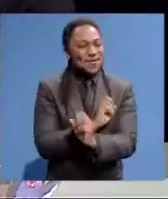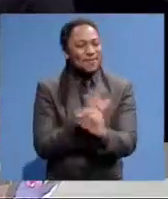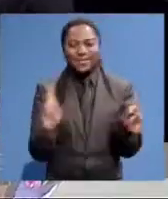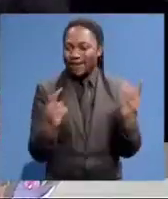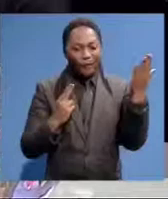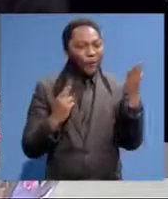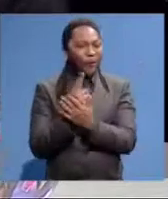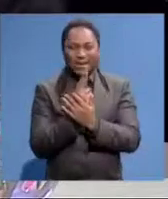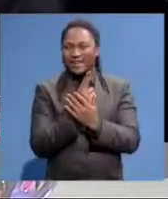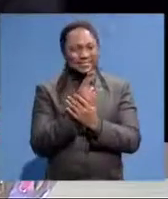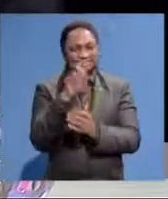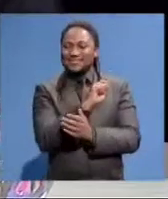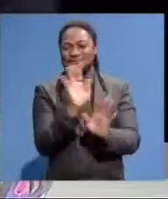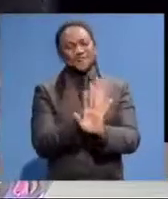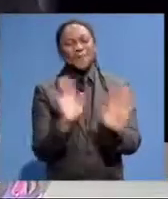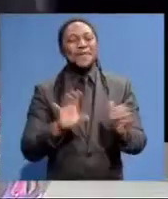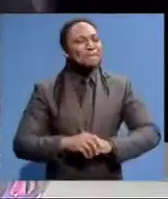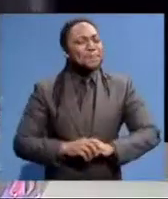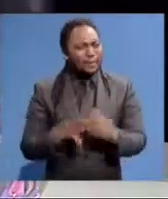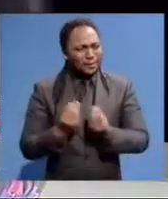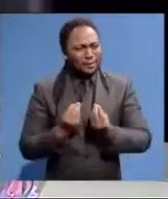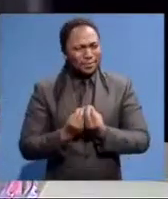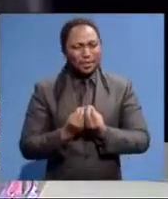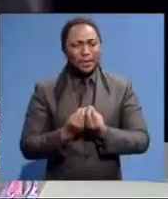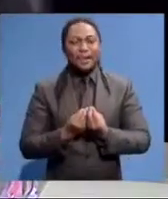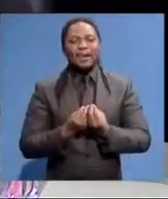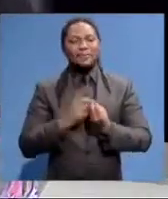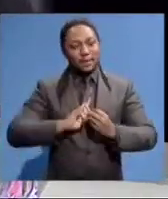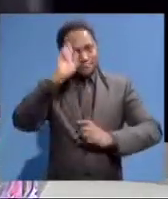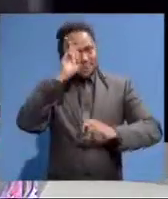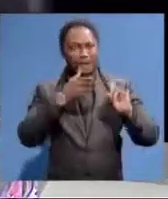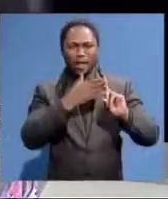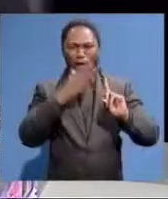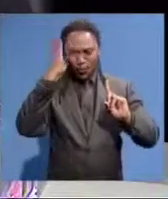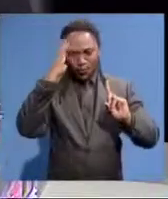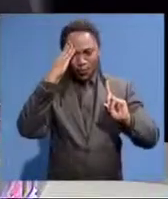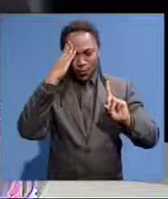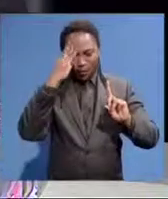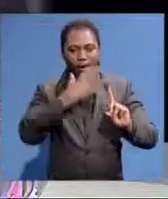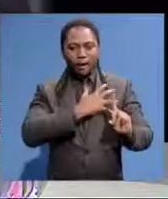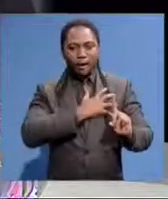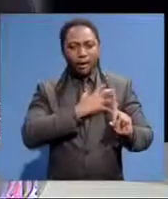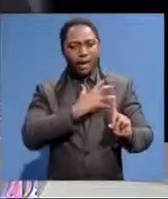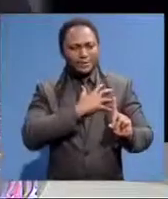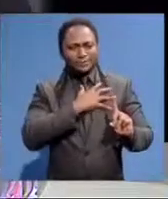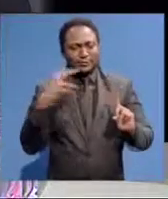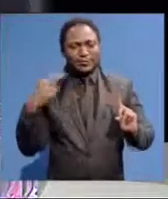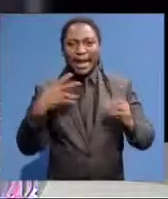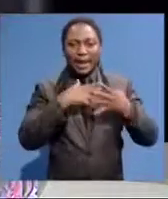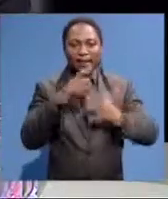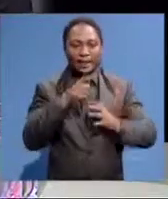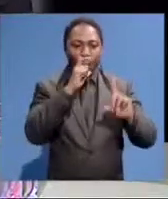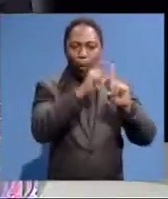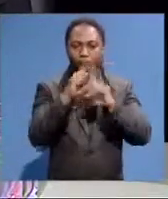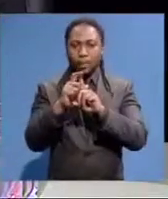for his honesty, and I think this is one of the things that Utata lived by. You know, he roared through his heart and he lived through his words, and this is something